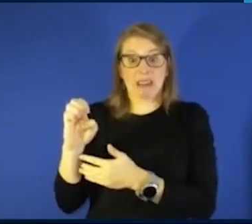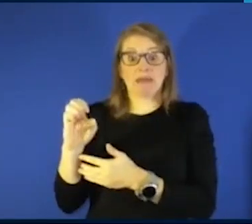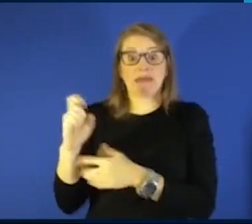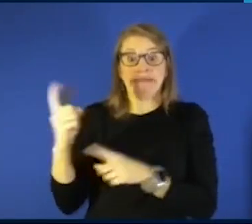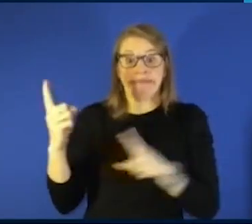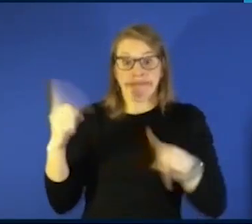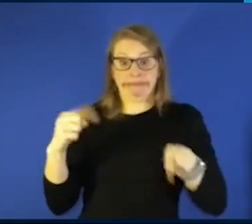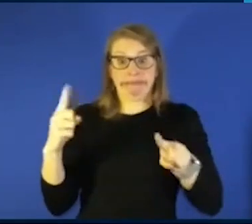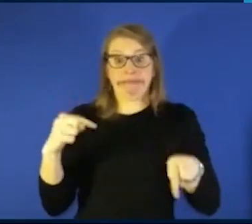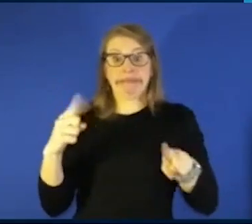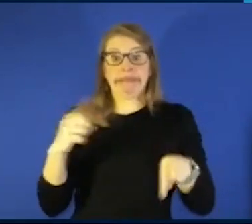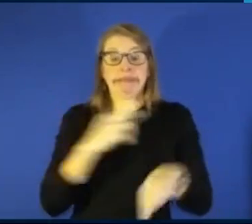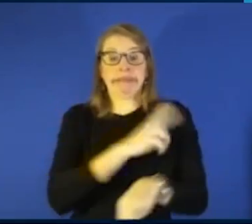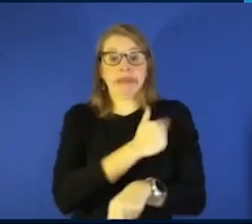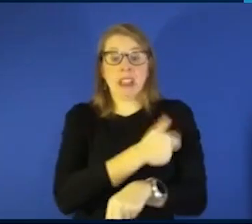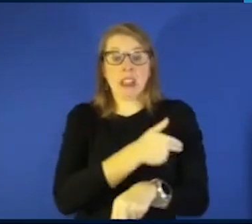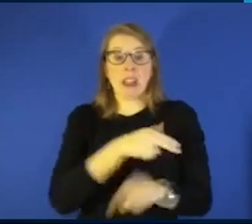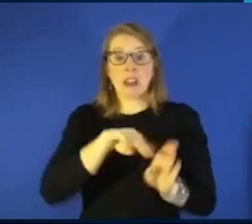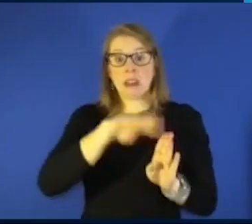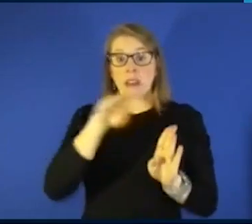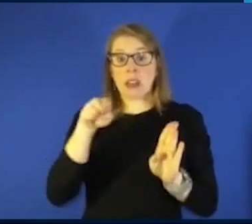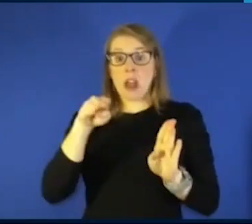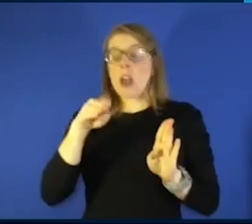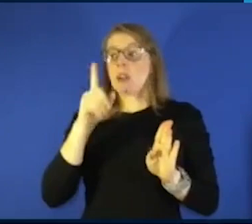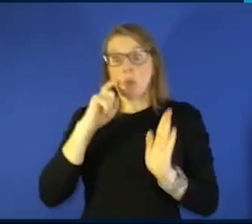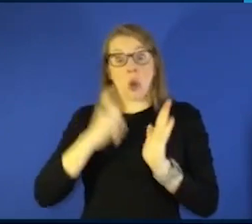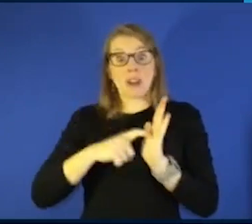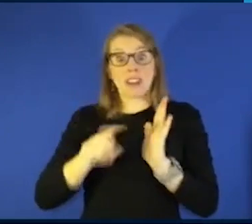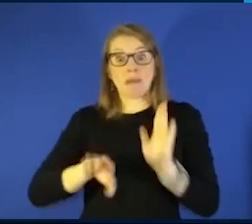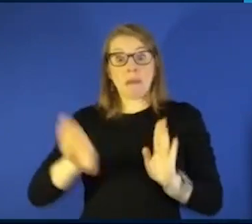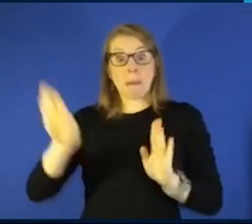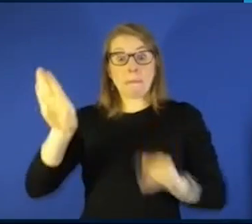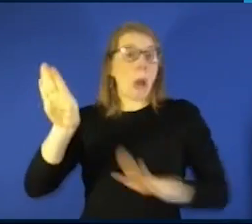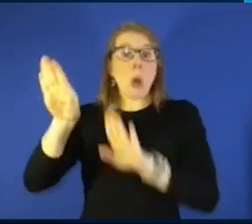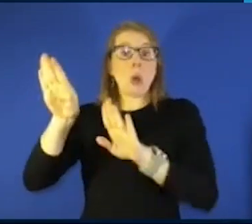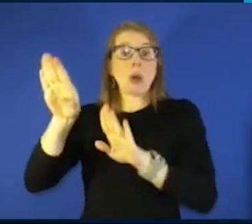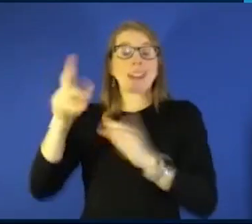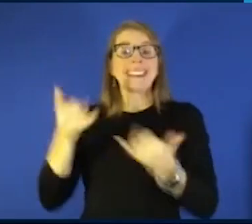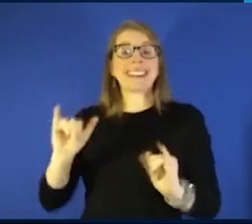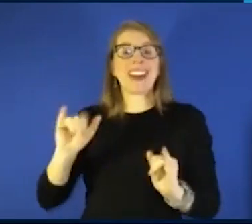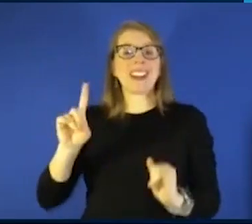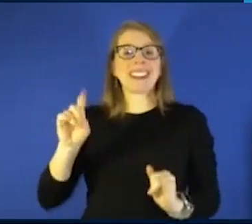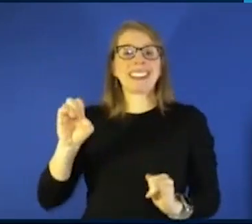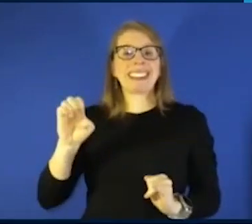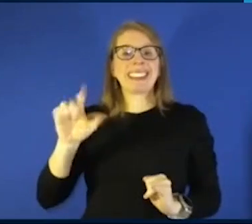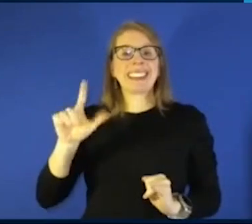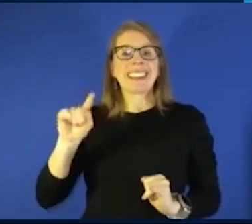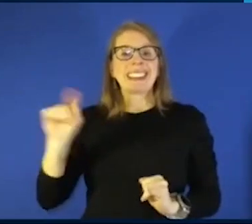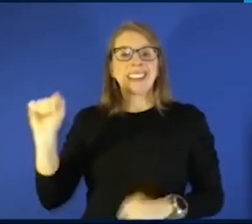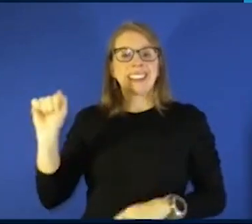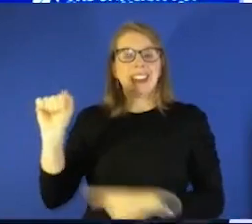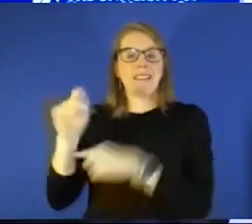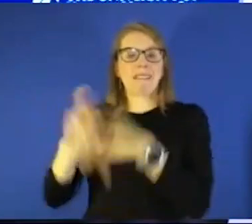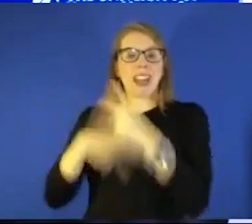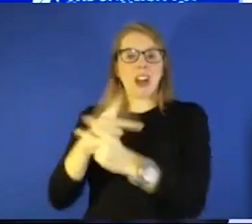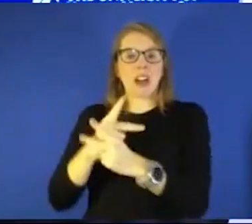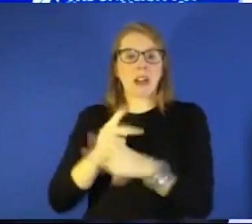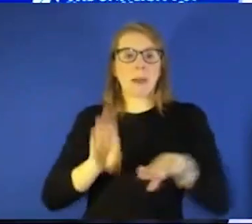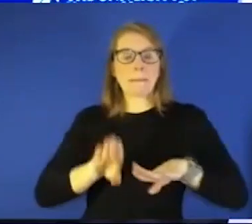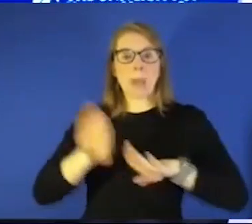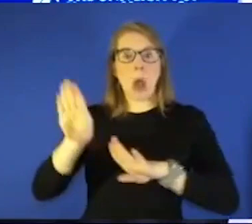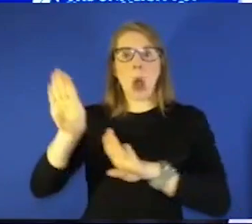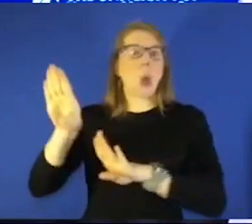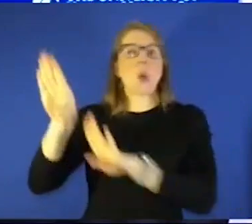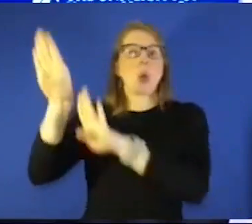watch the curves, how fast things escalate, and this is still the Delta variant. We're seeing the most rapid escalation in the curve, and it's